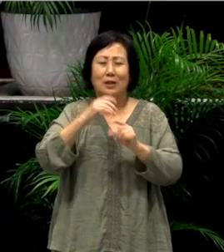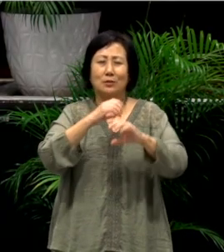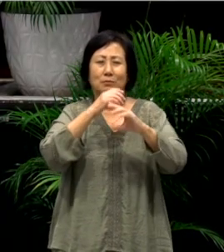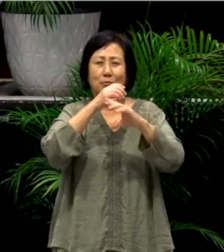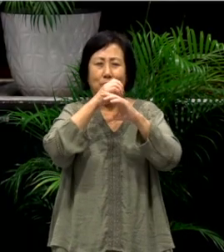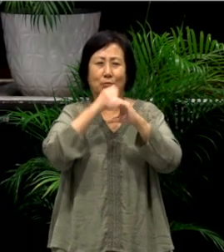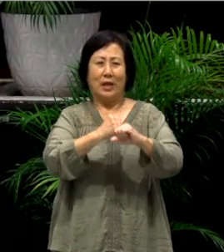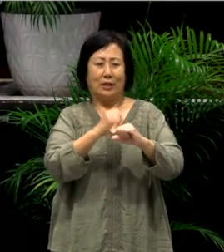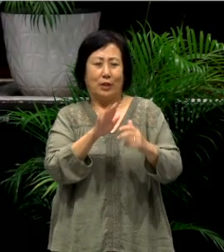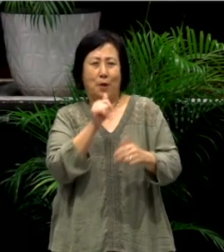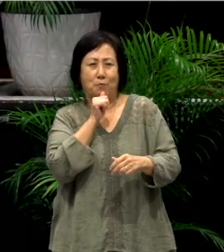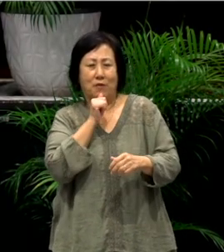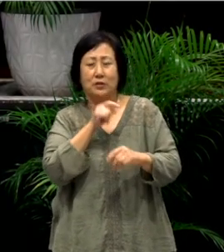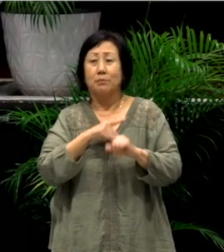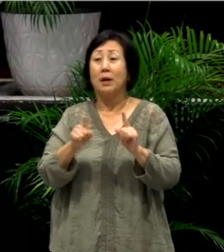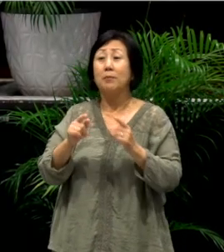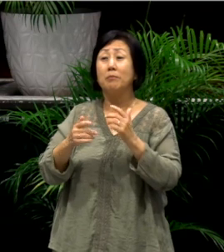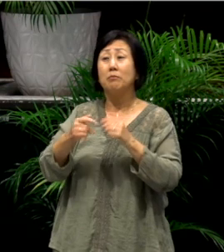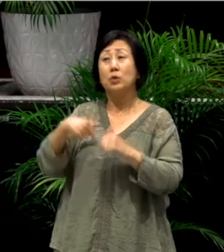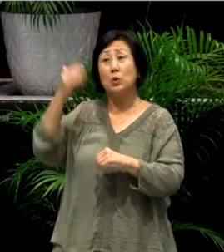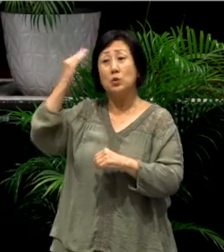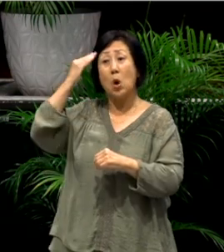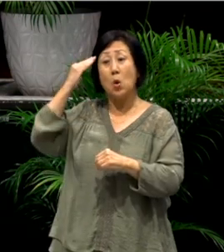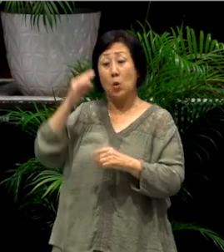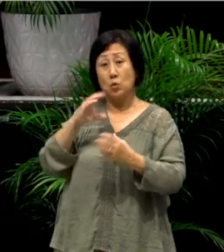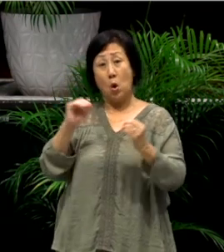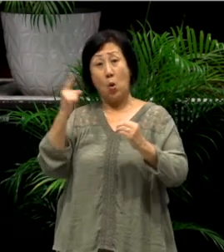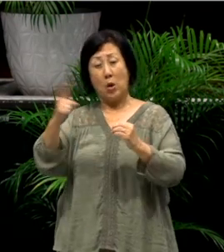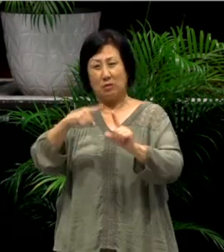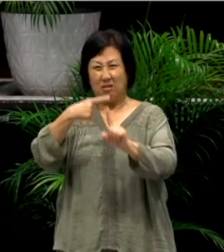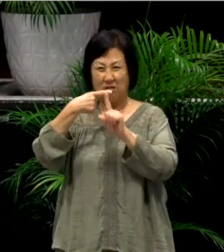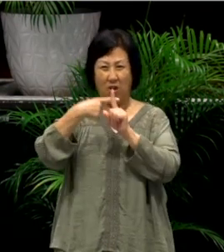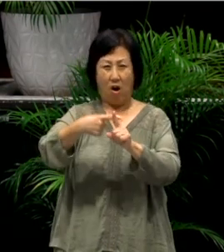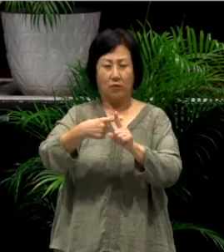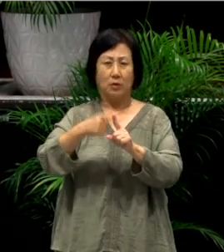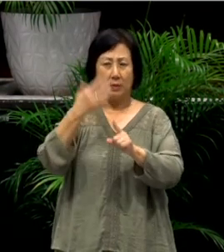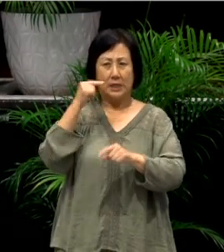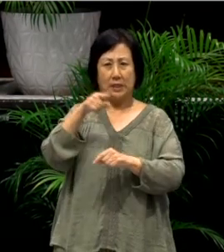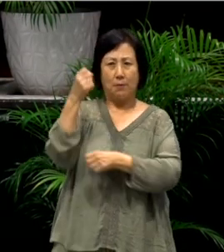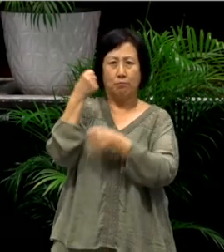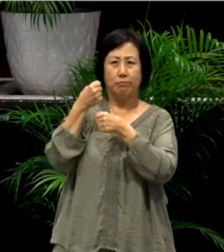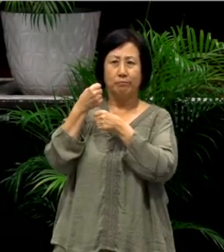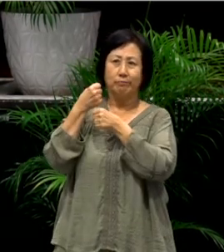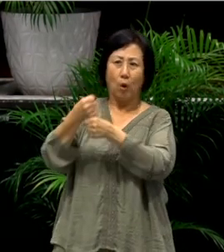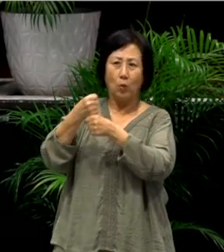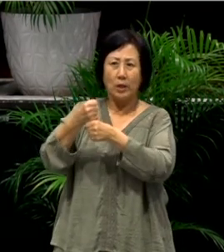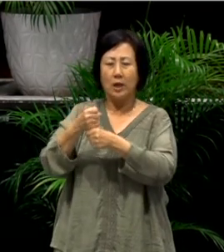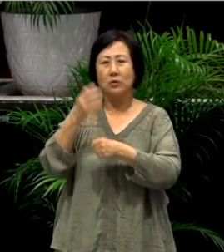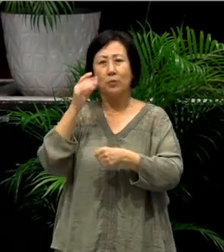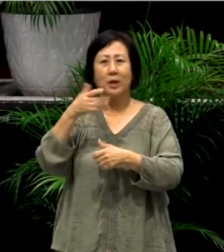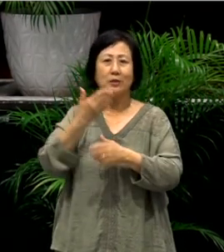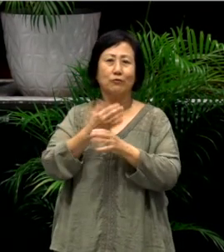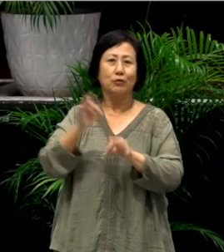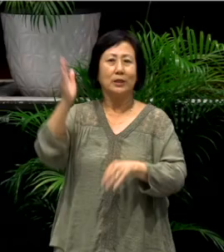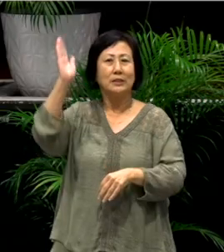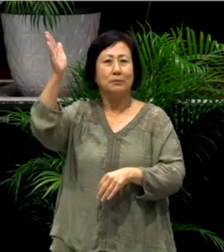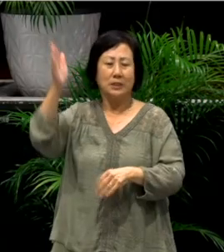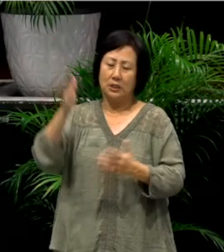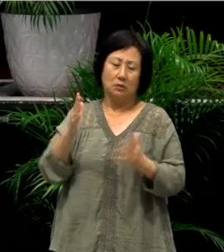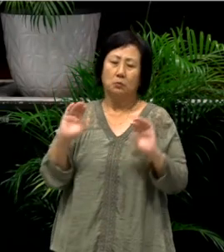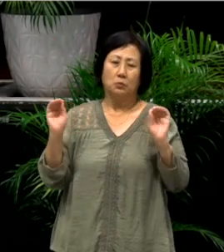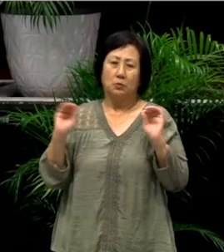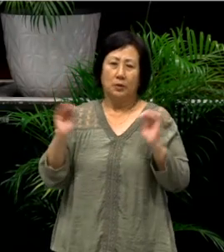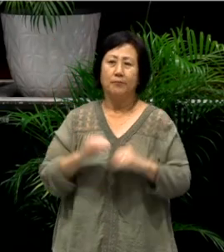are engaged. But to the best of our knowledge, no one has been targeted for protest activities or free speech related